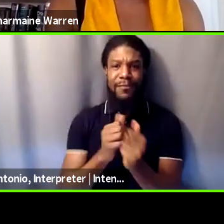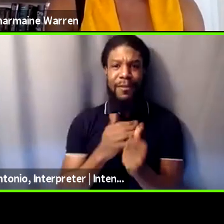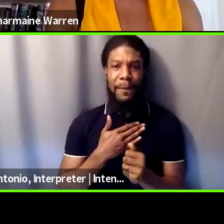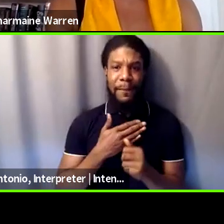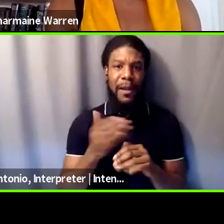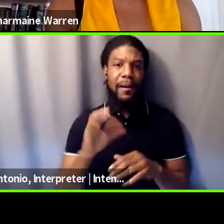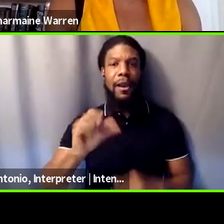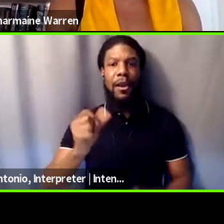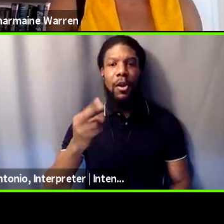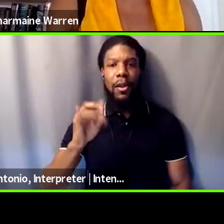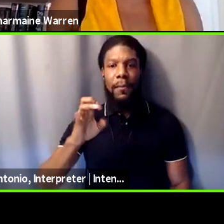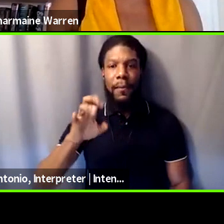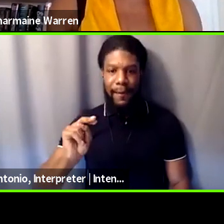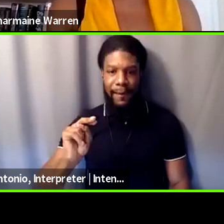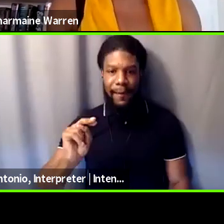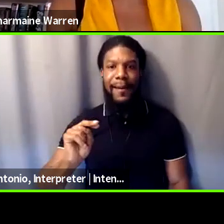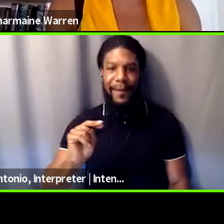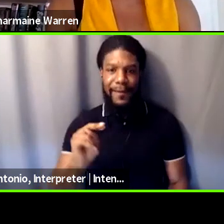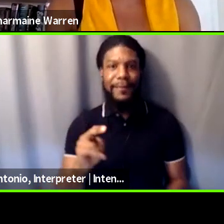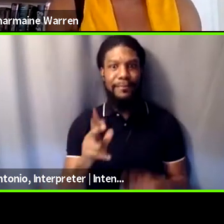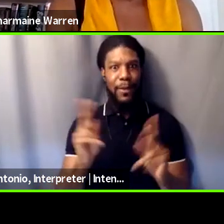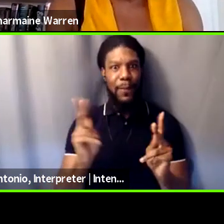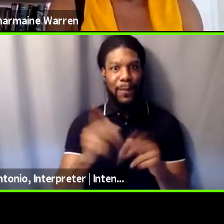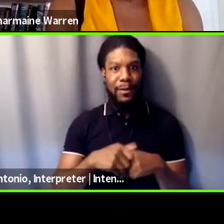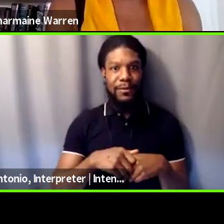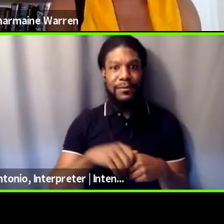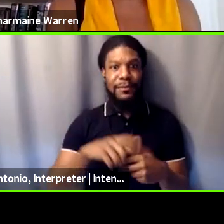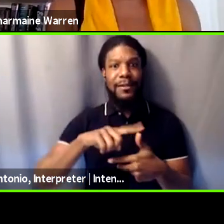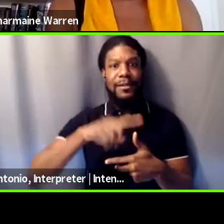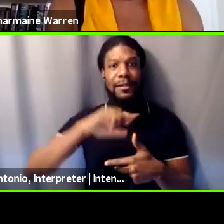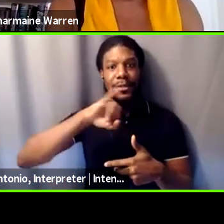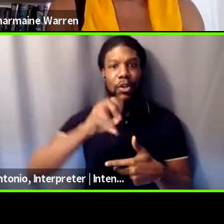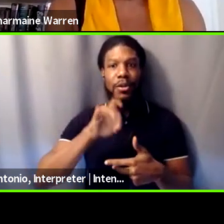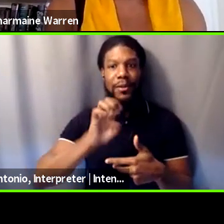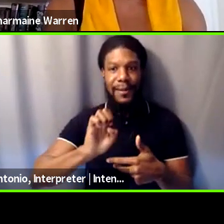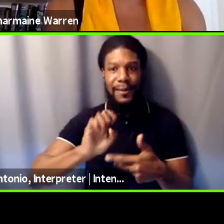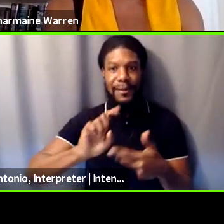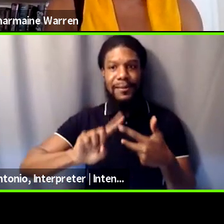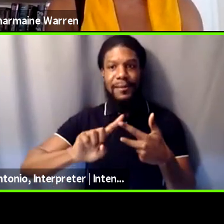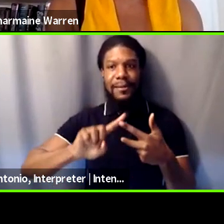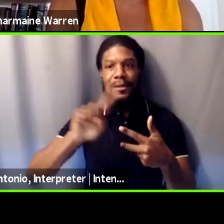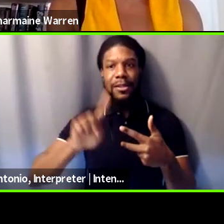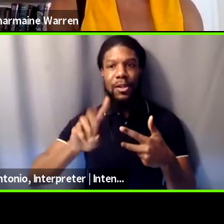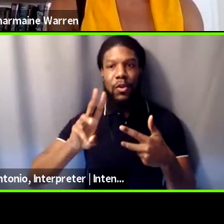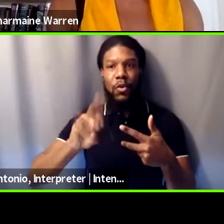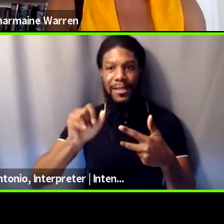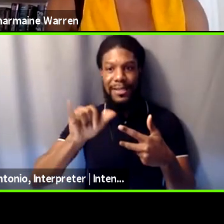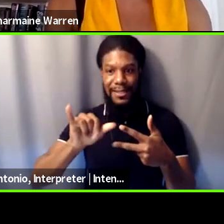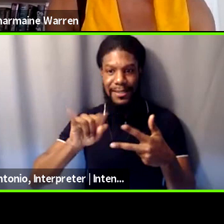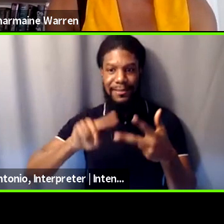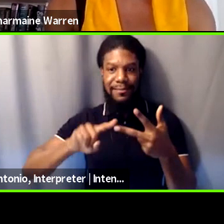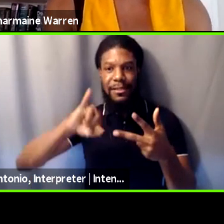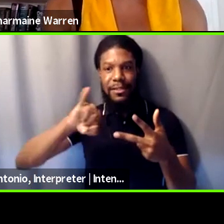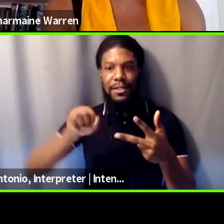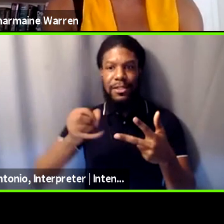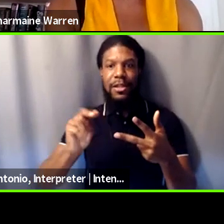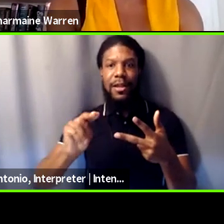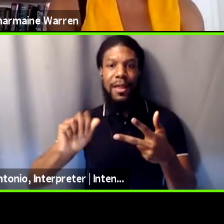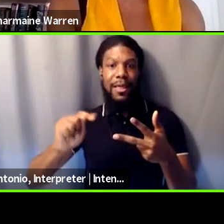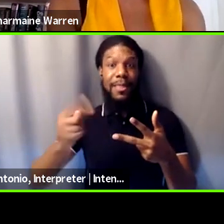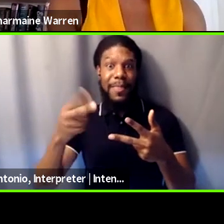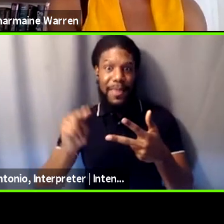Lyn-Kee-Chow, Zwoisy Mears-Clarke, and Jonathan González. And now I'd like to pass it on